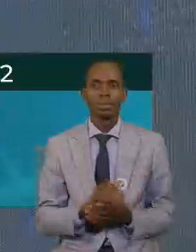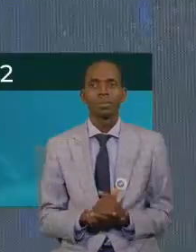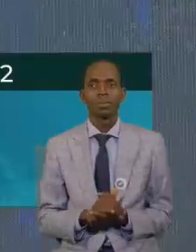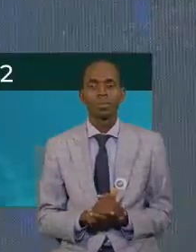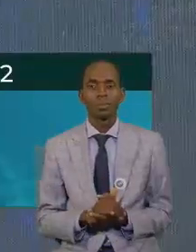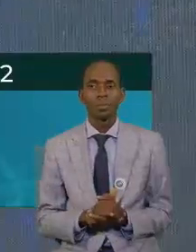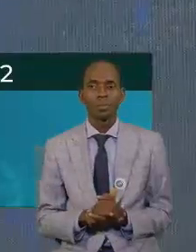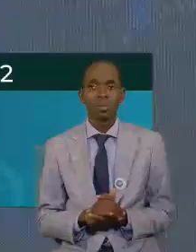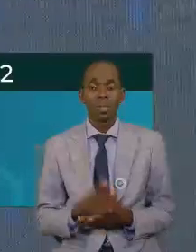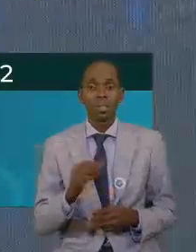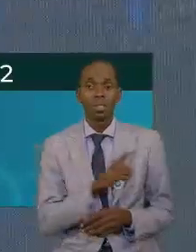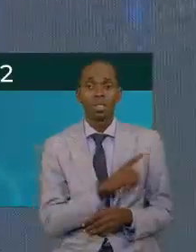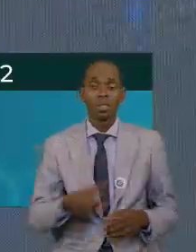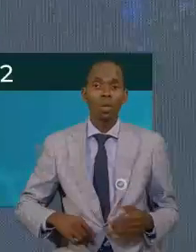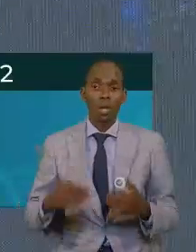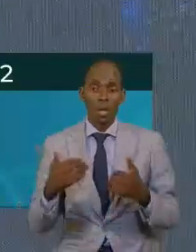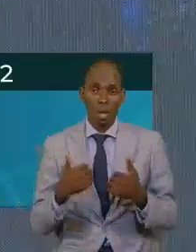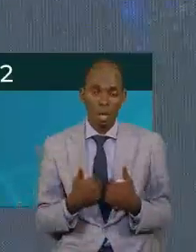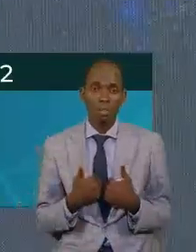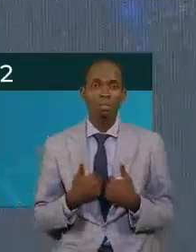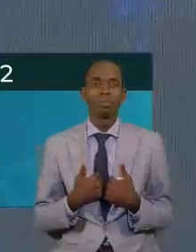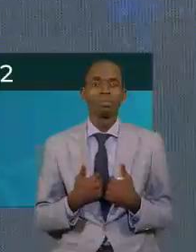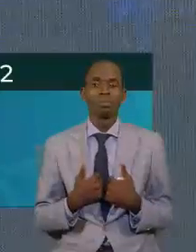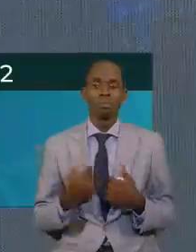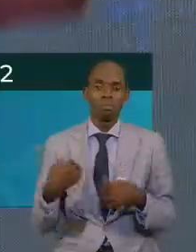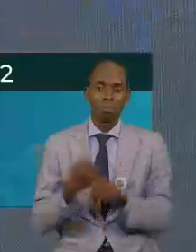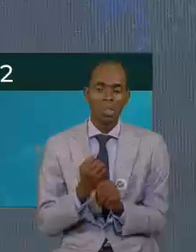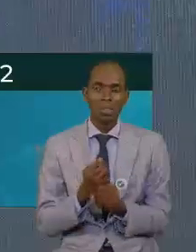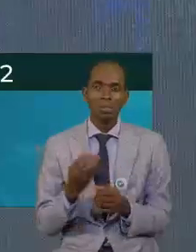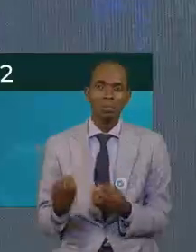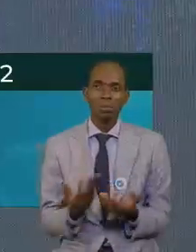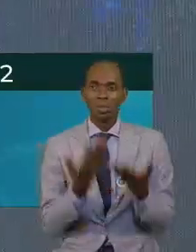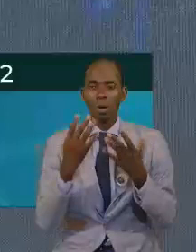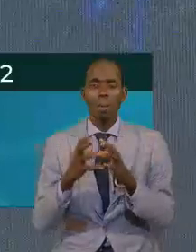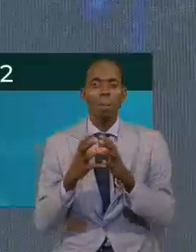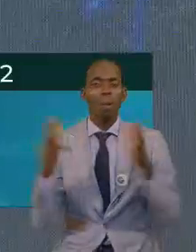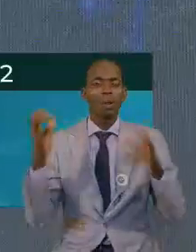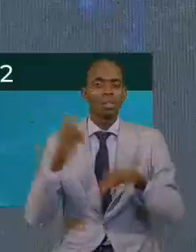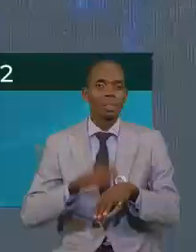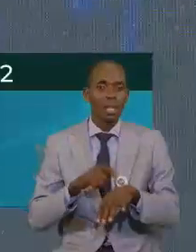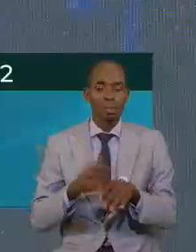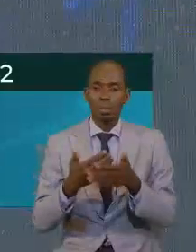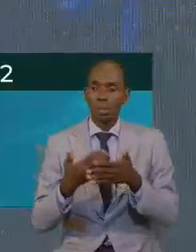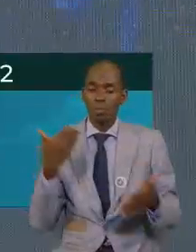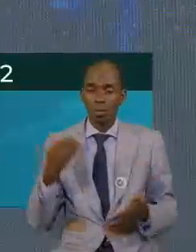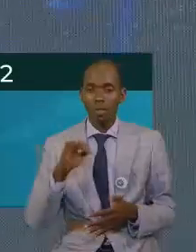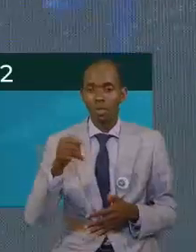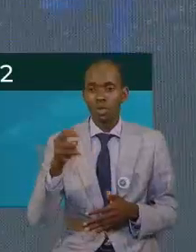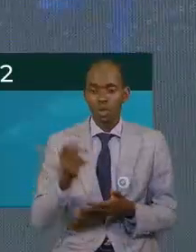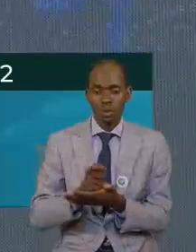The Lord had made a sacrifice, you know, much time before he wrote this, many years before he wrote